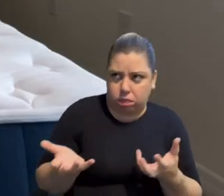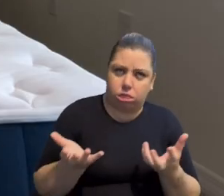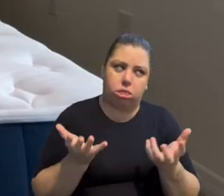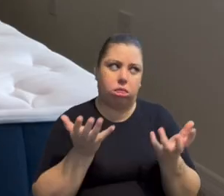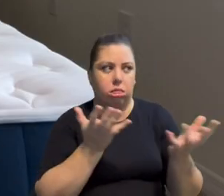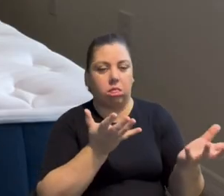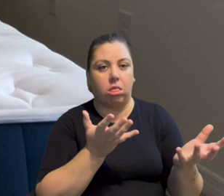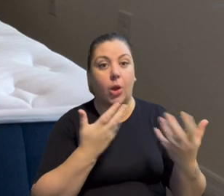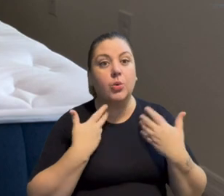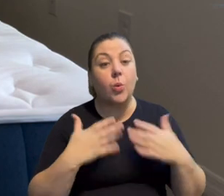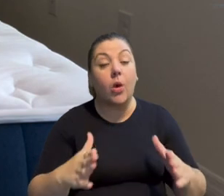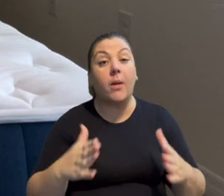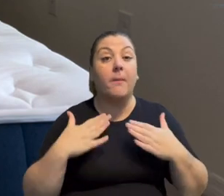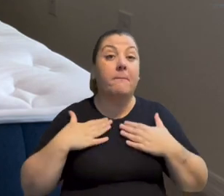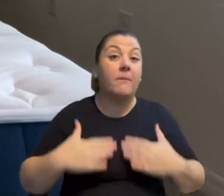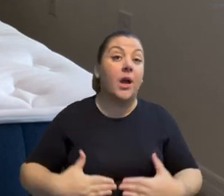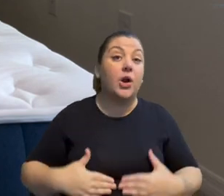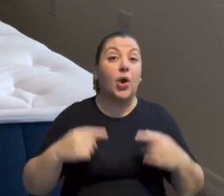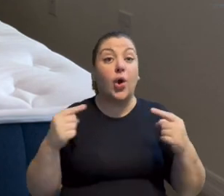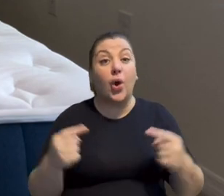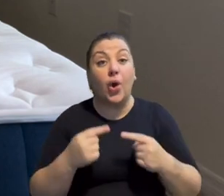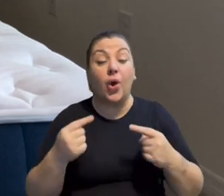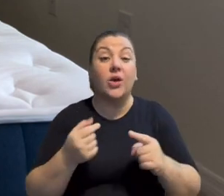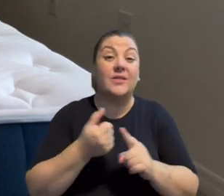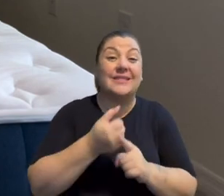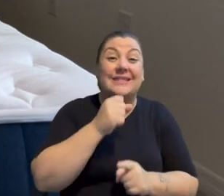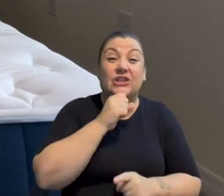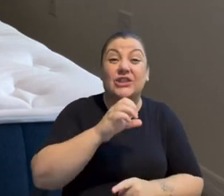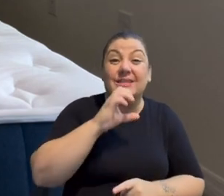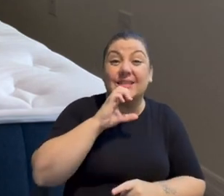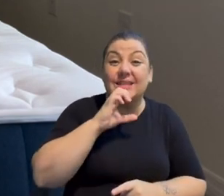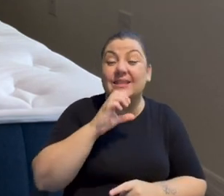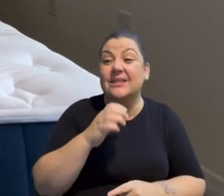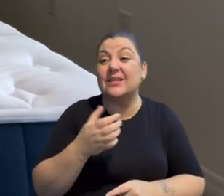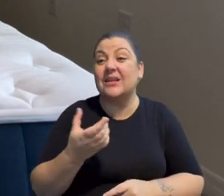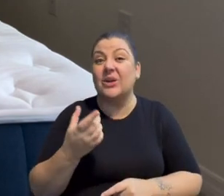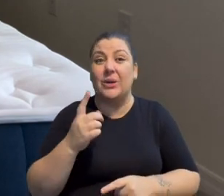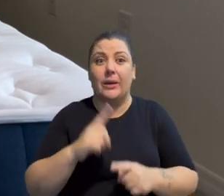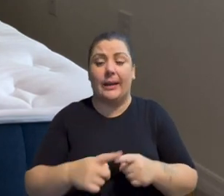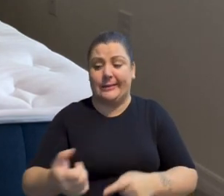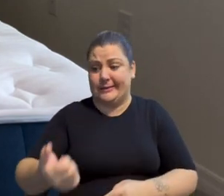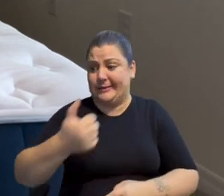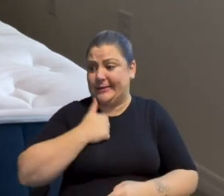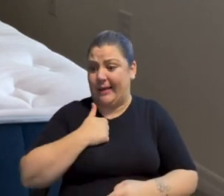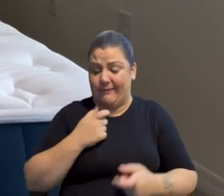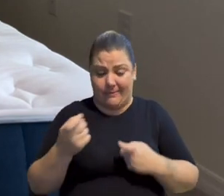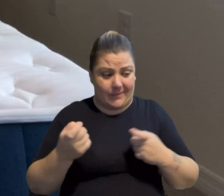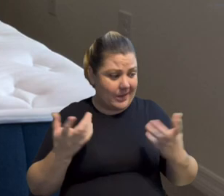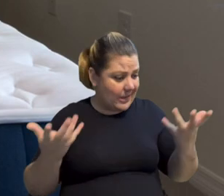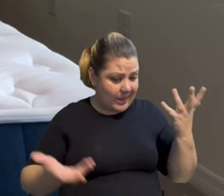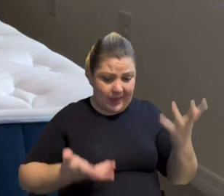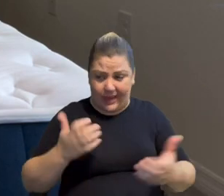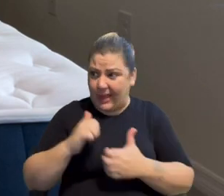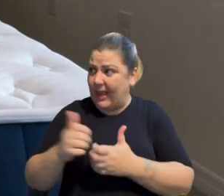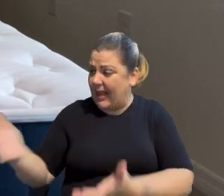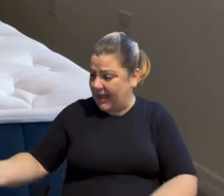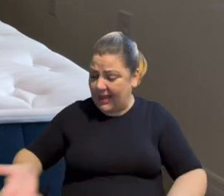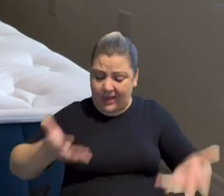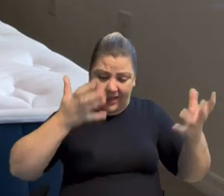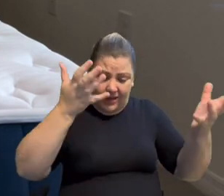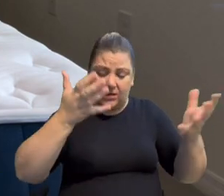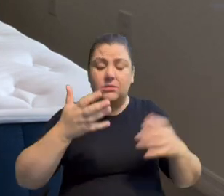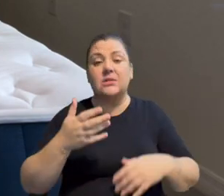if you're injured or elderly or something like that, where you feel like you can't handle bringing this up by yourself. It might be good